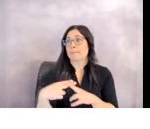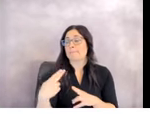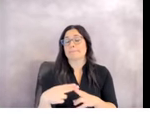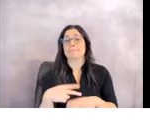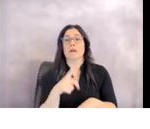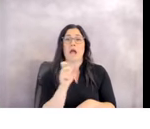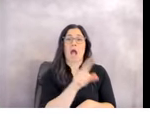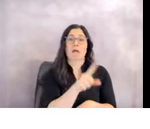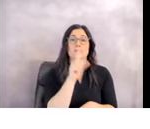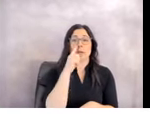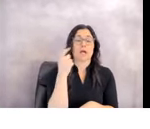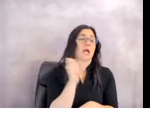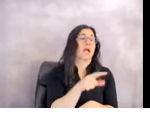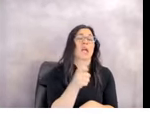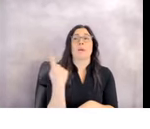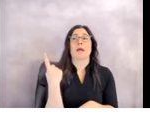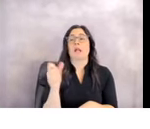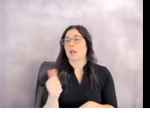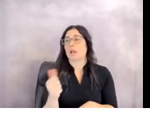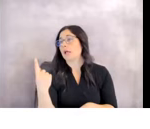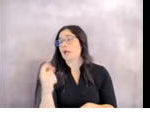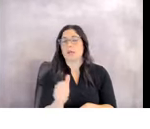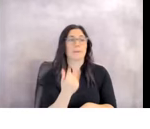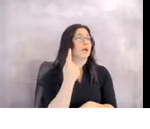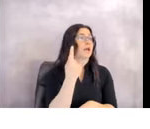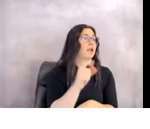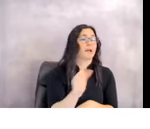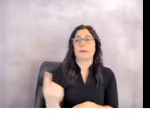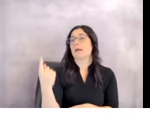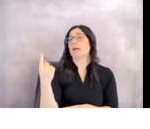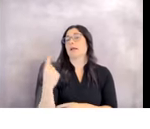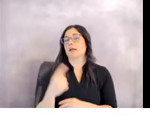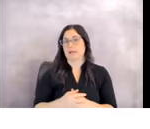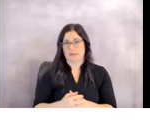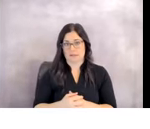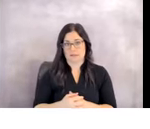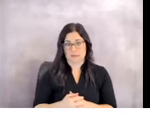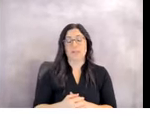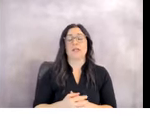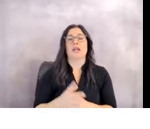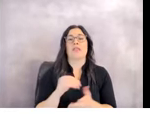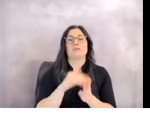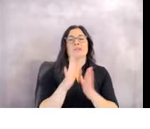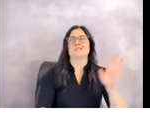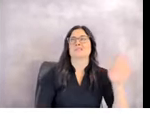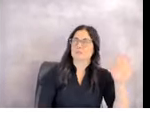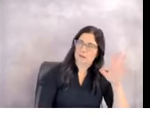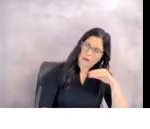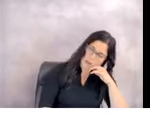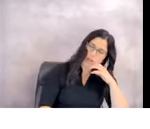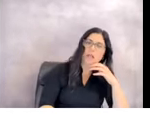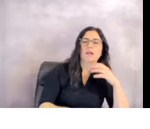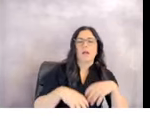ask a question and he'll say, anyone, anyone, anyone, anyone. And you can see all the students just kind of falling asleep,